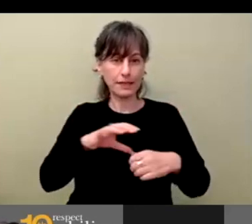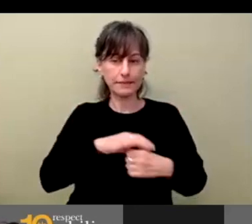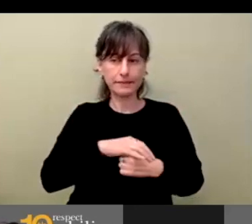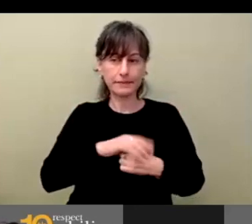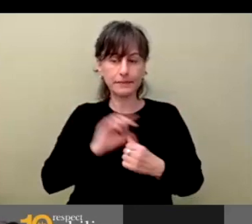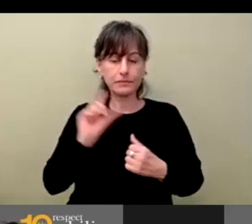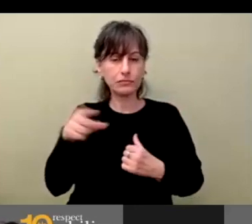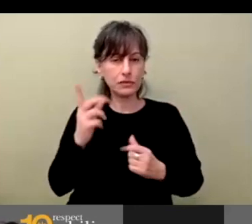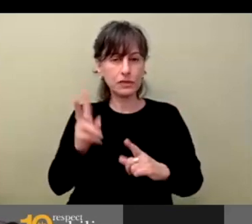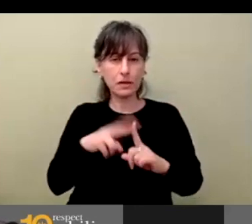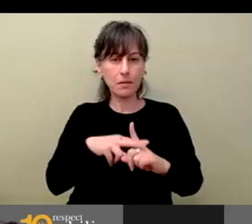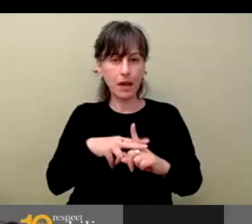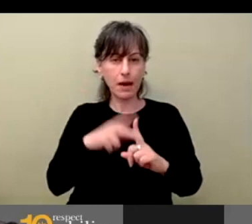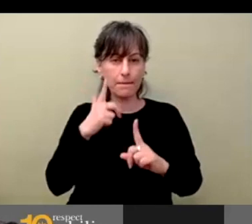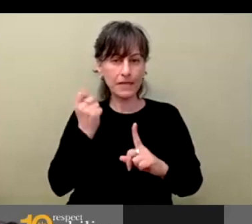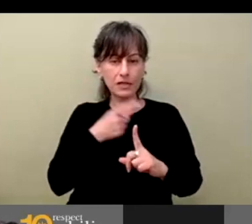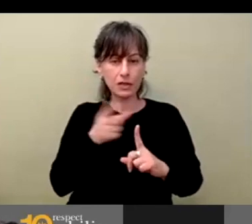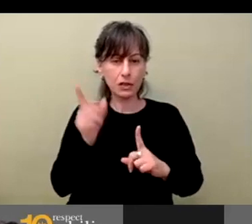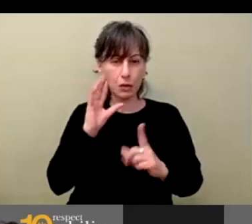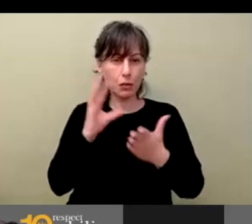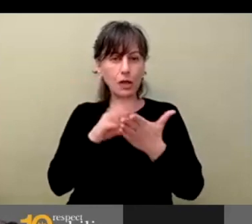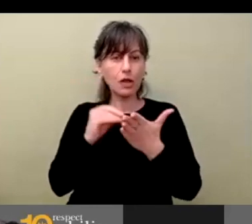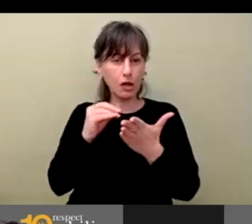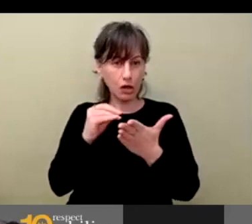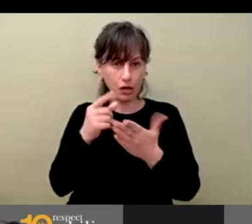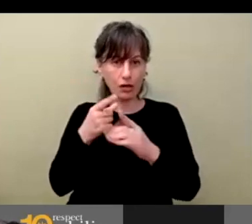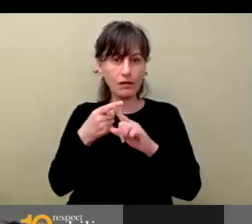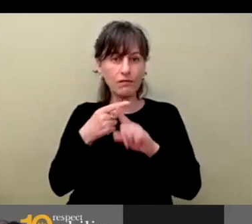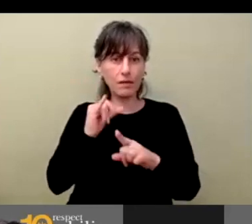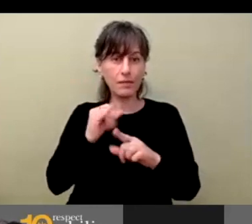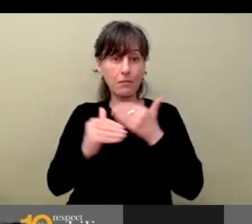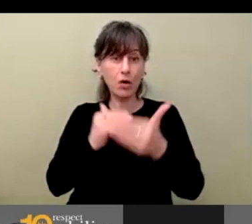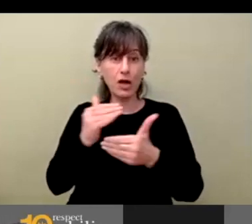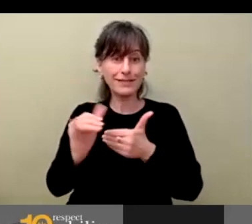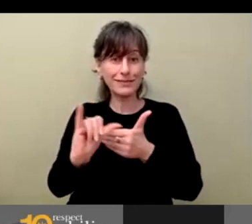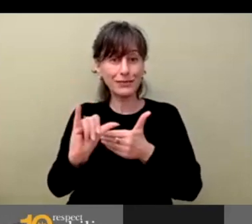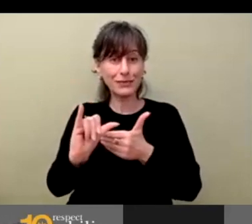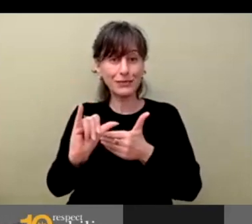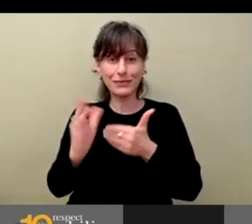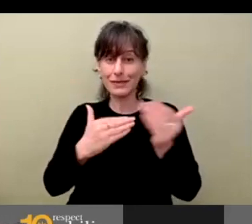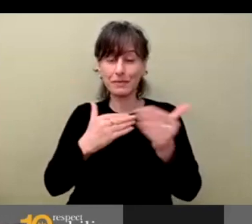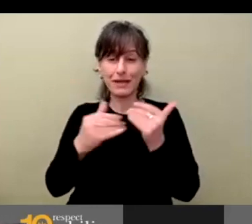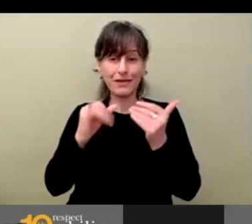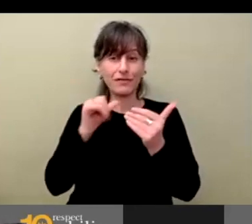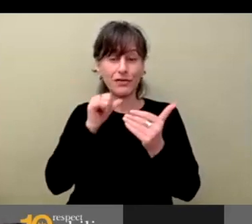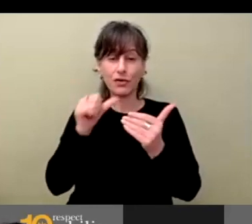Just apply, because you'll learn something from the process, even if you don't get it.